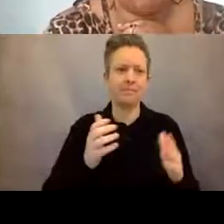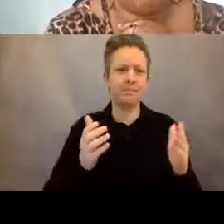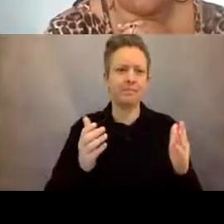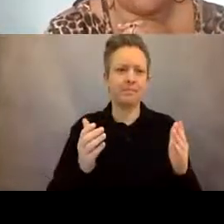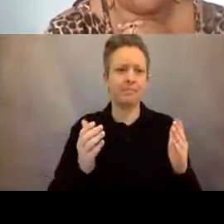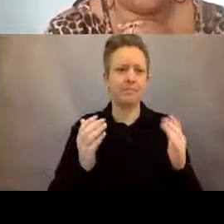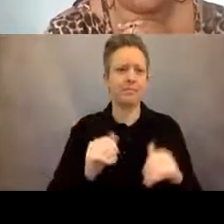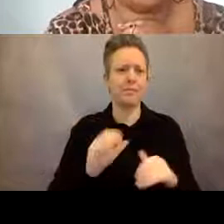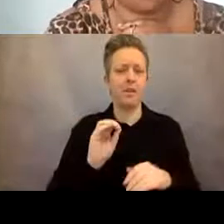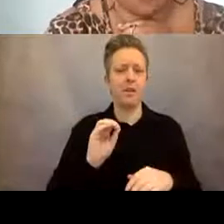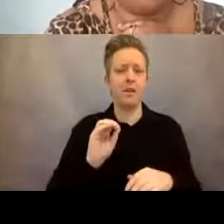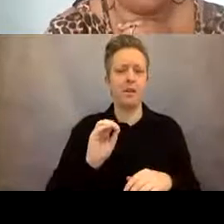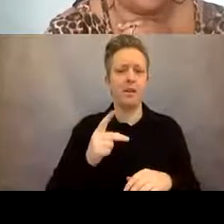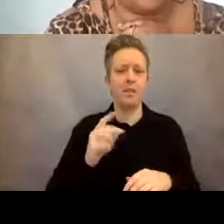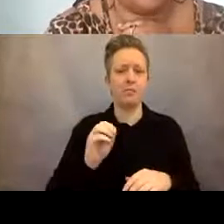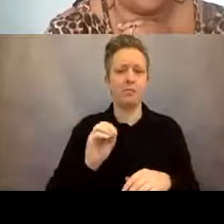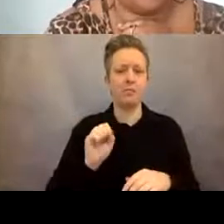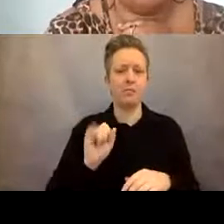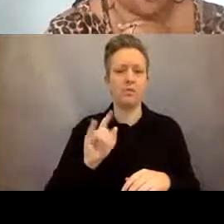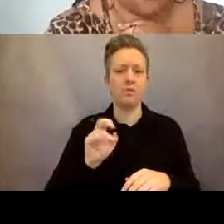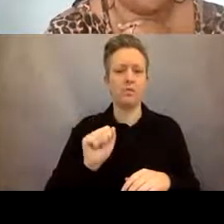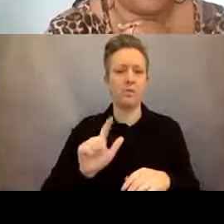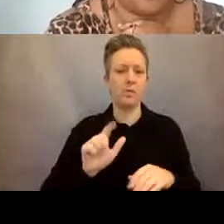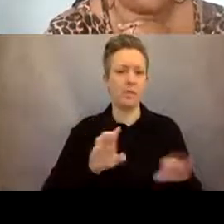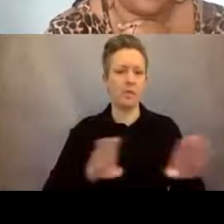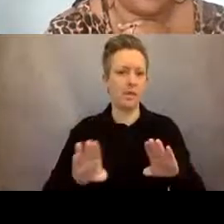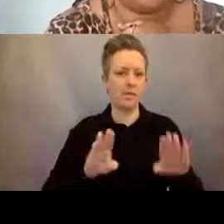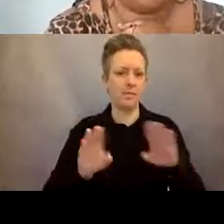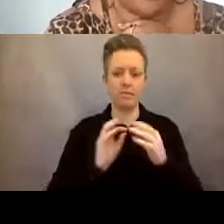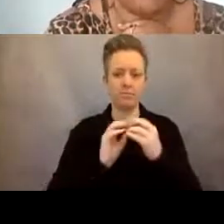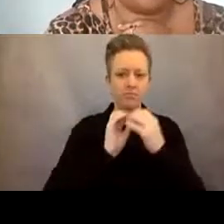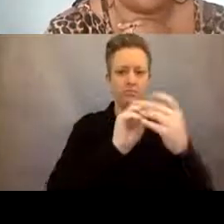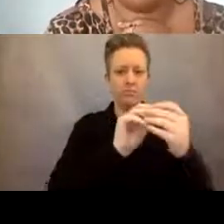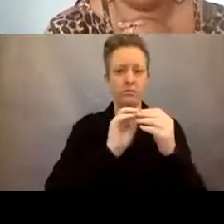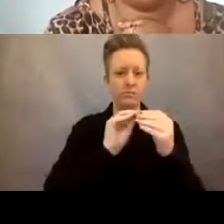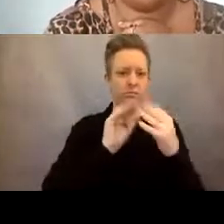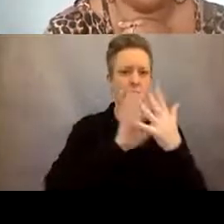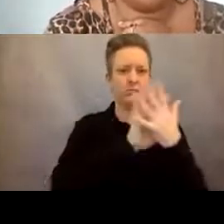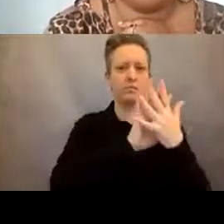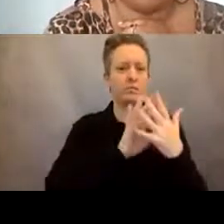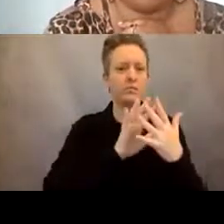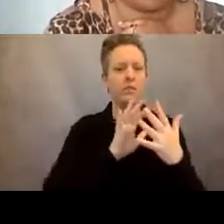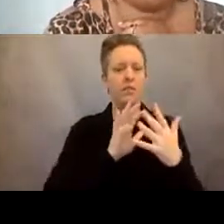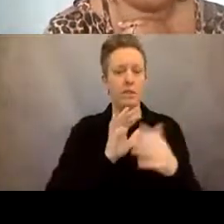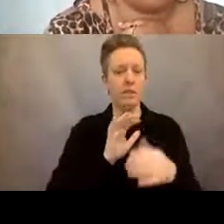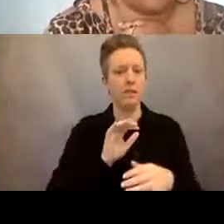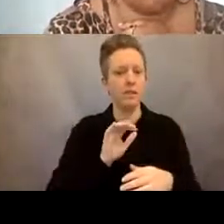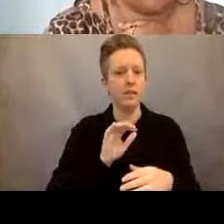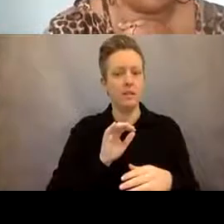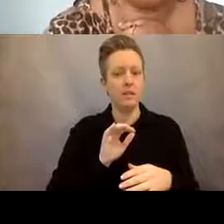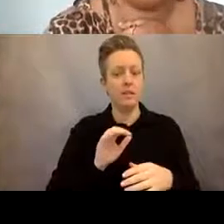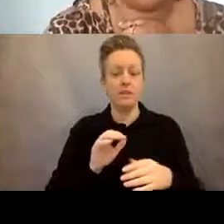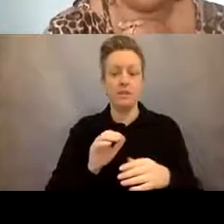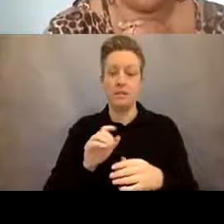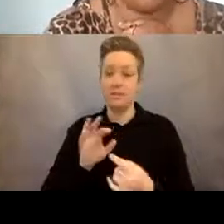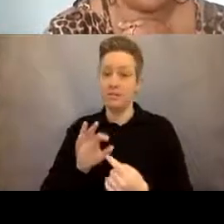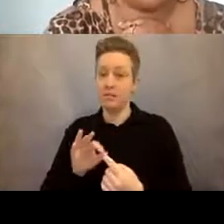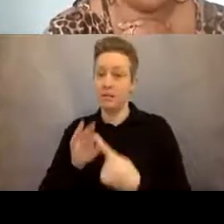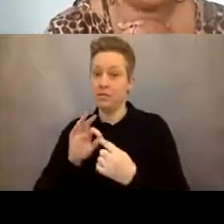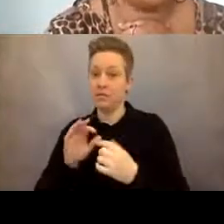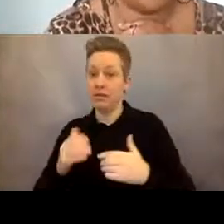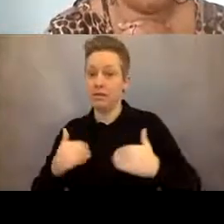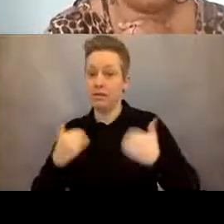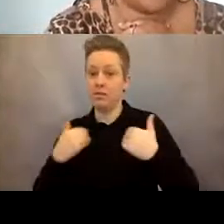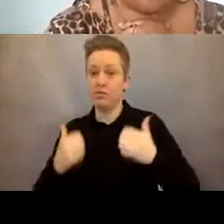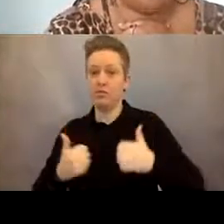bias, but it's often, or it was often the case that survivors, especially younger survivors coming into shelter, had